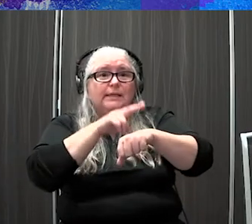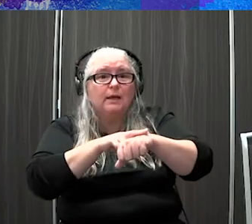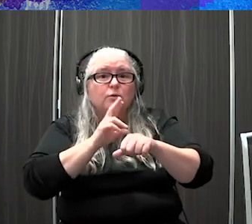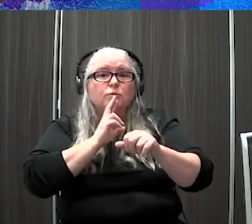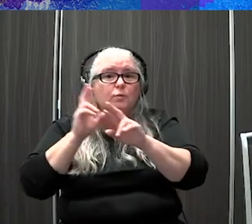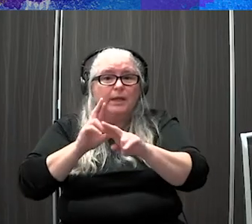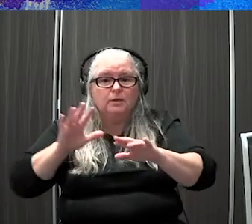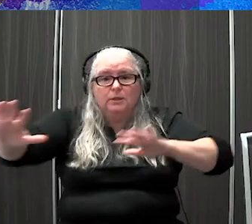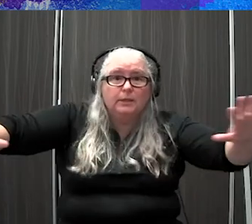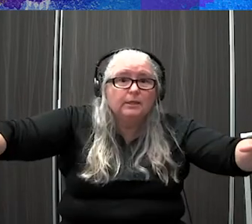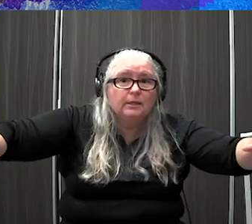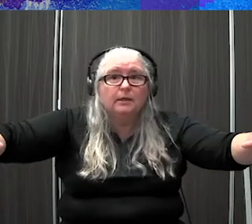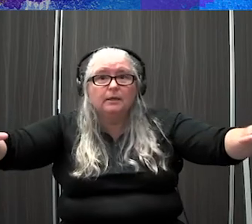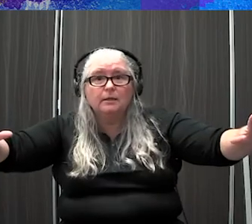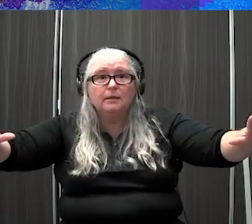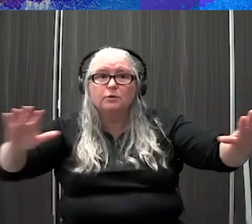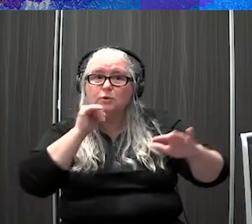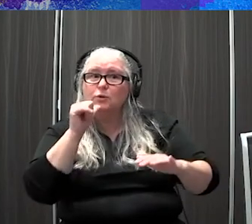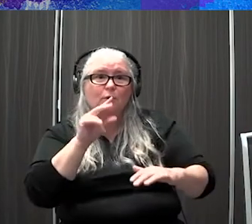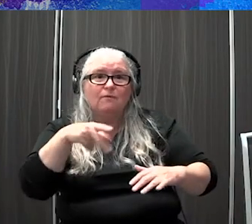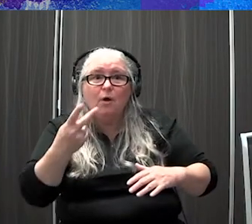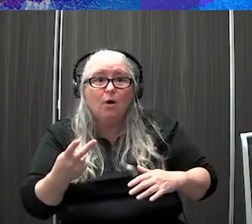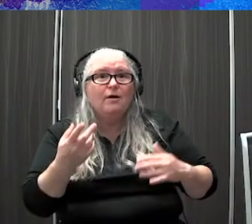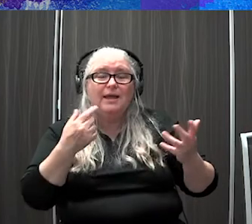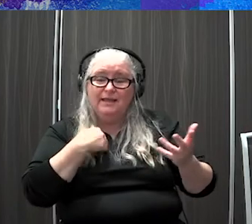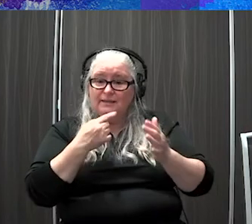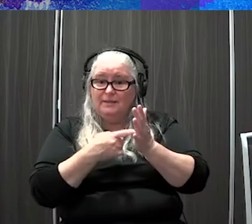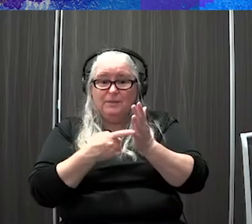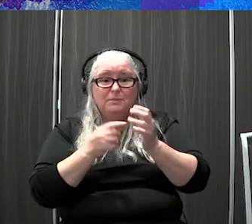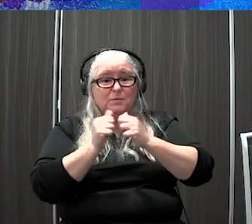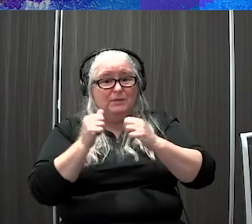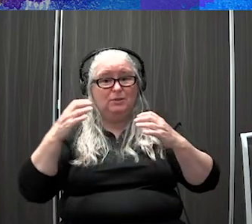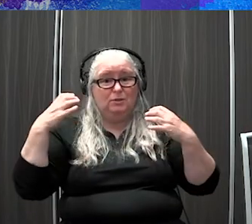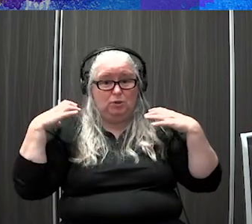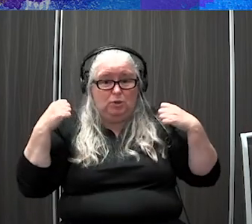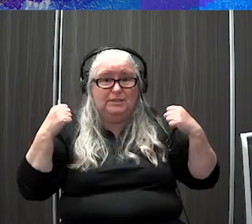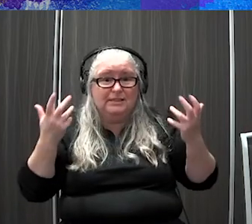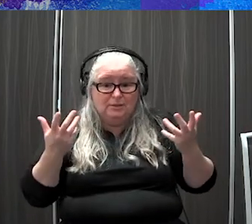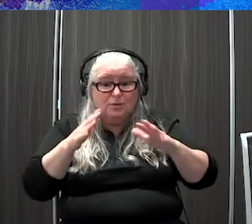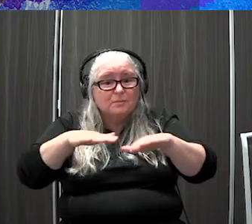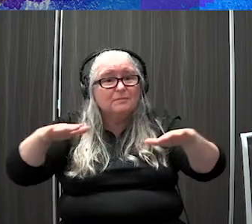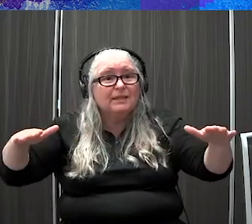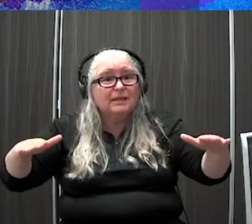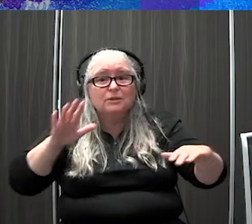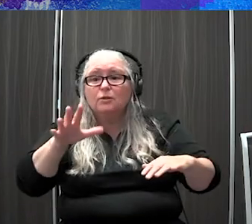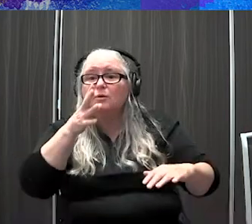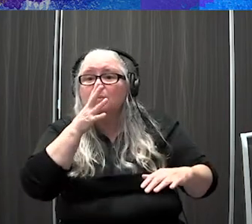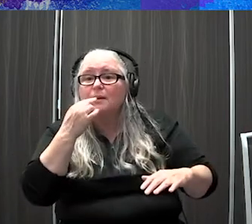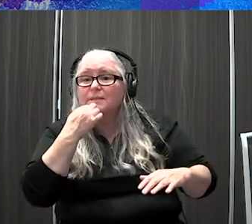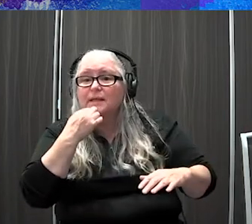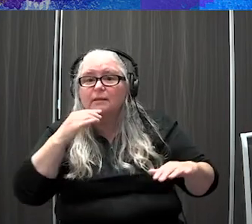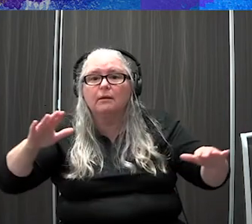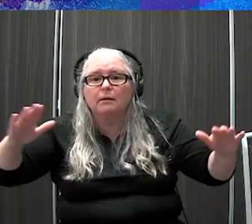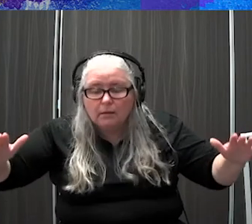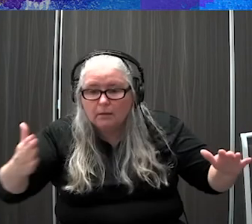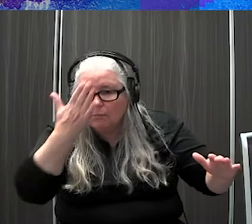your hands out to catch yourself. And what we find in a lot of cases with our kiddos with CHARGE is that they often, their moms will say they face plant or